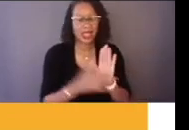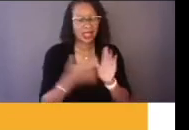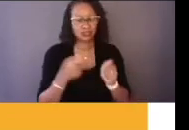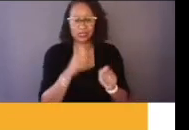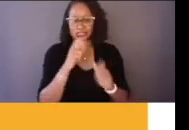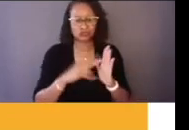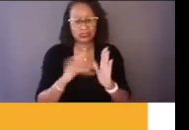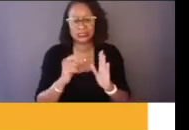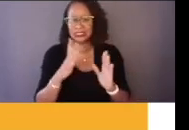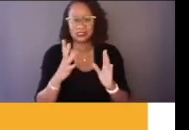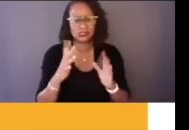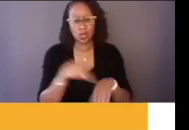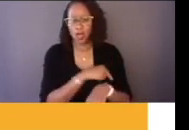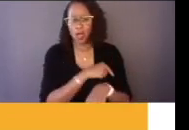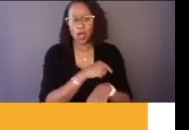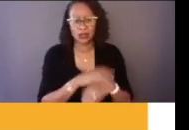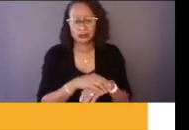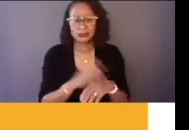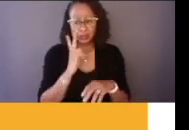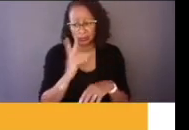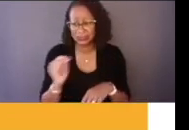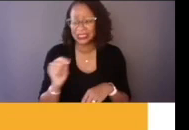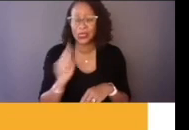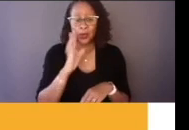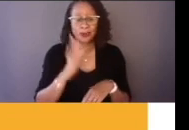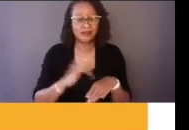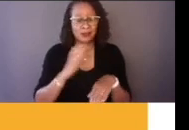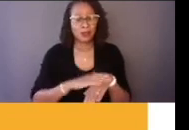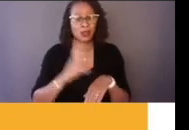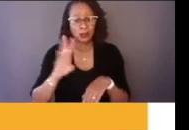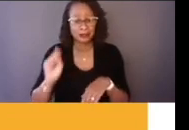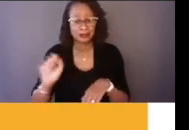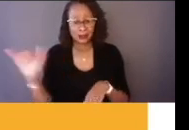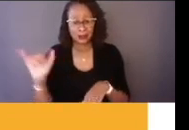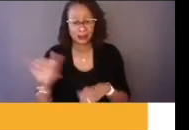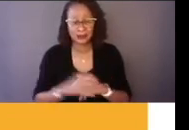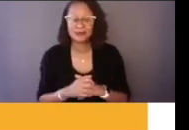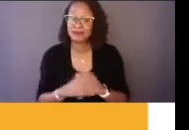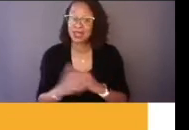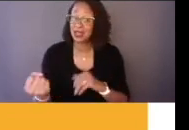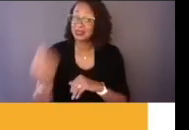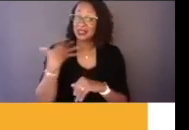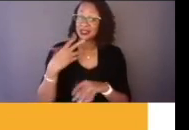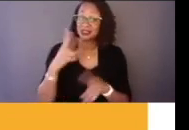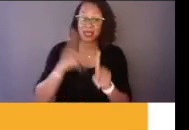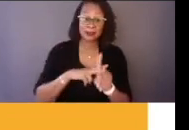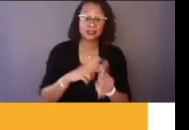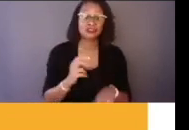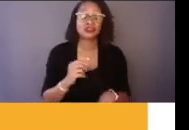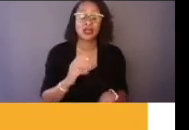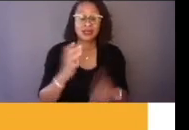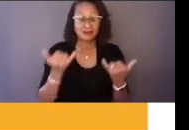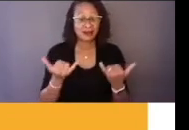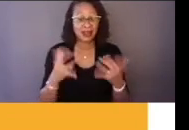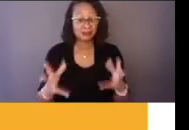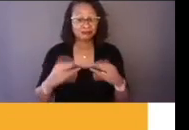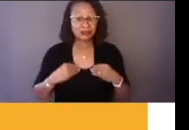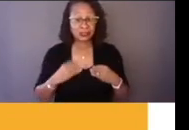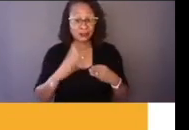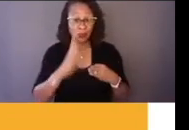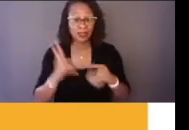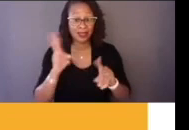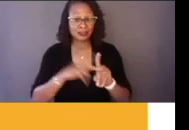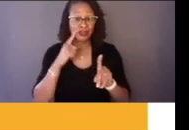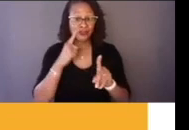off during a live presentation, and send us an application. We are right now accepting applications for